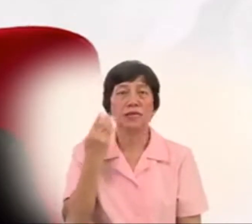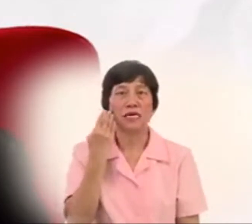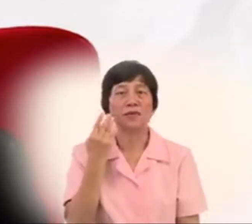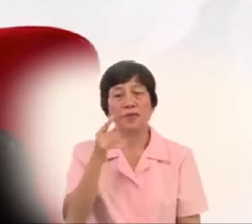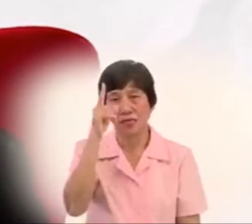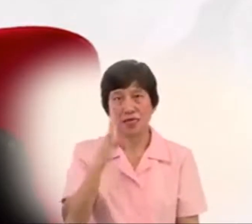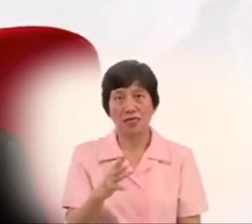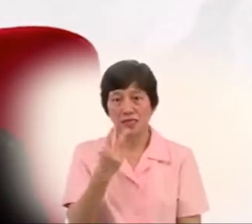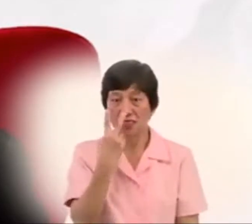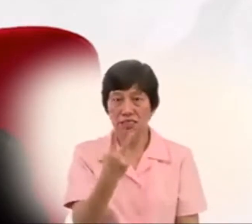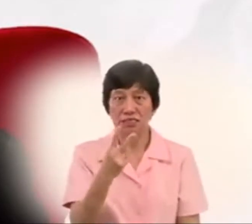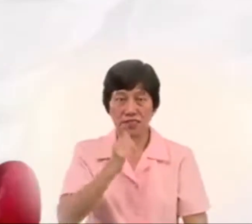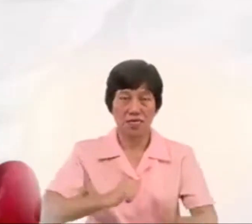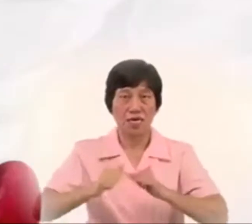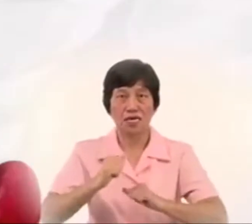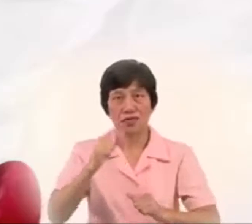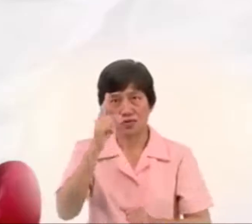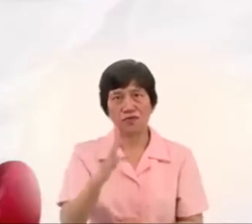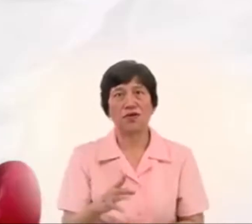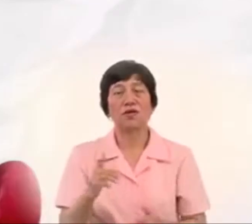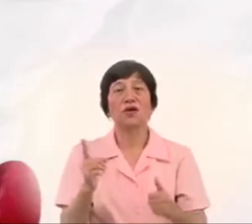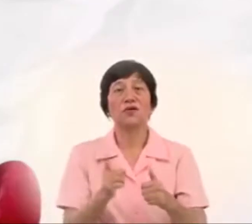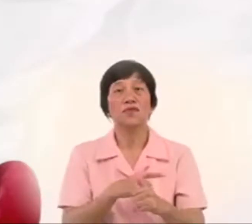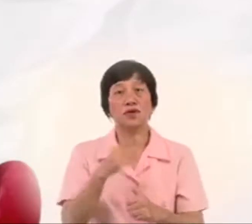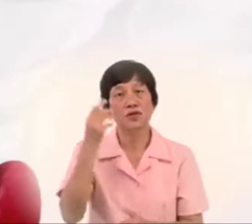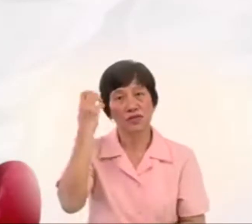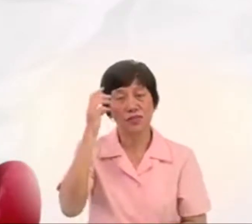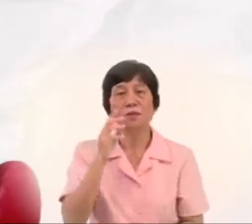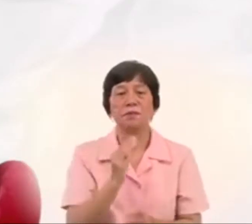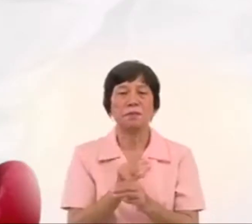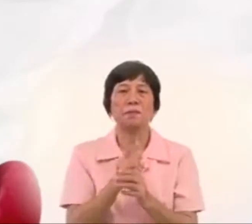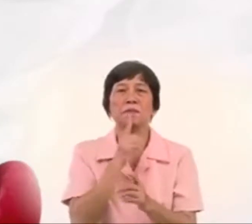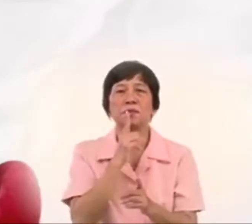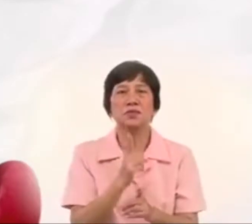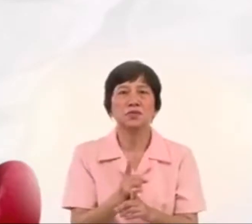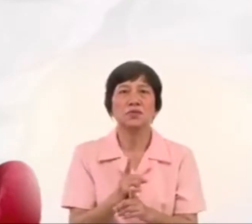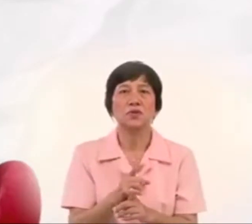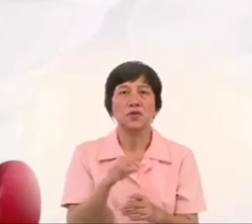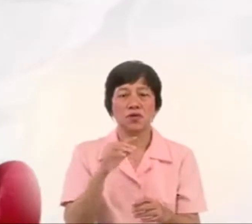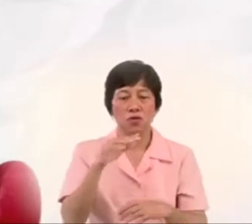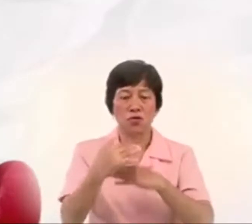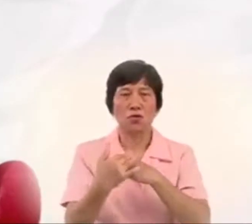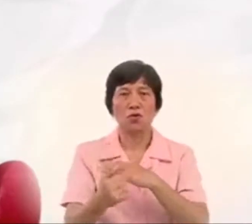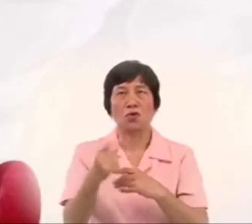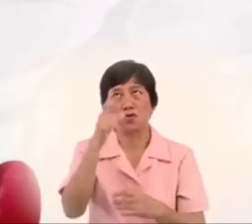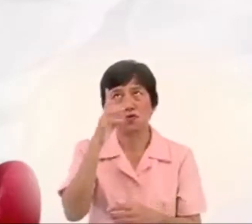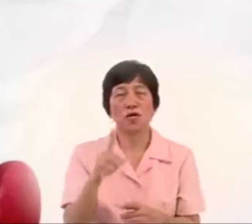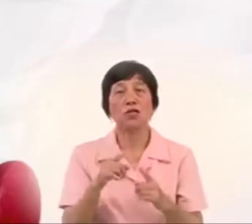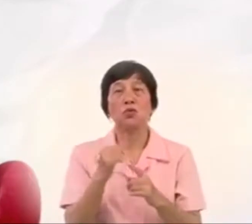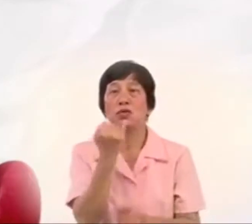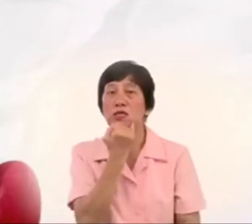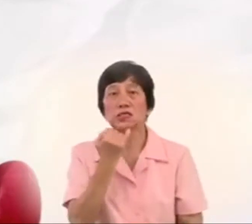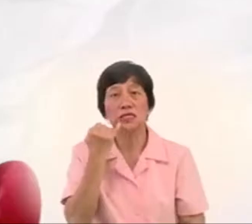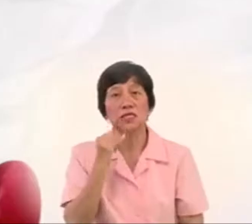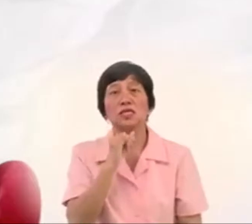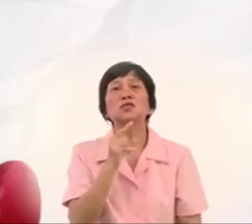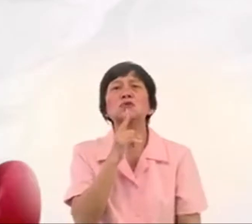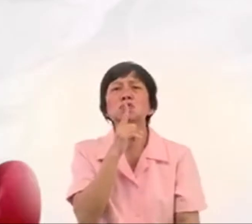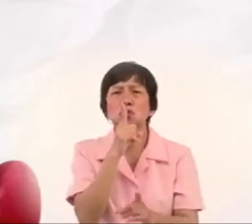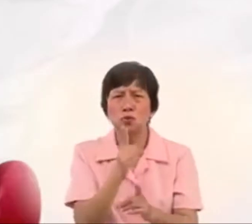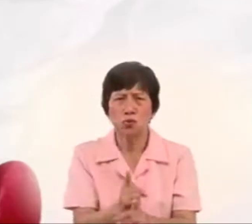sees the action of God. First, he affirms the call of God to Israel is